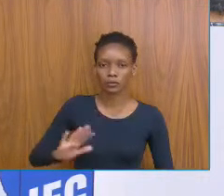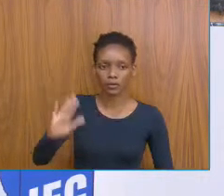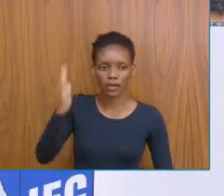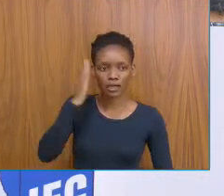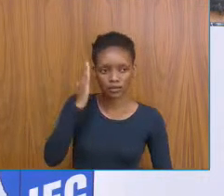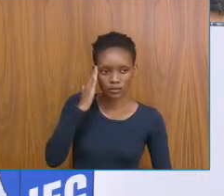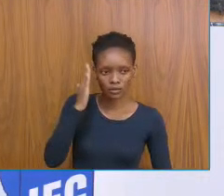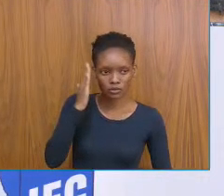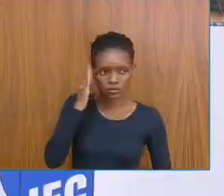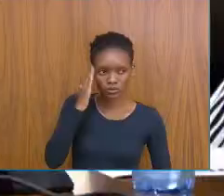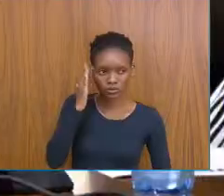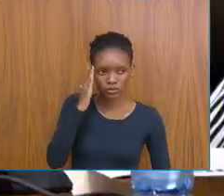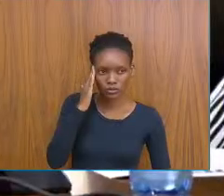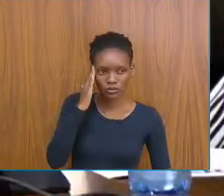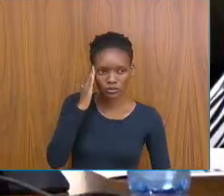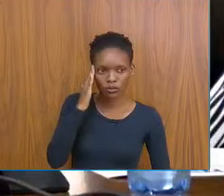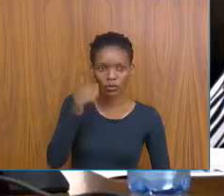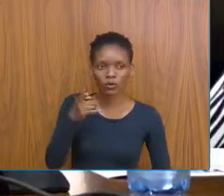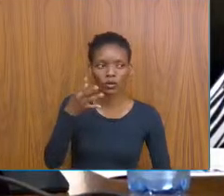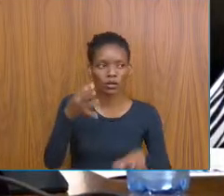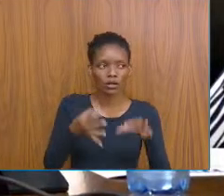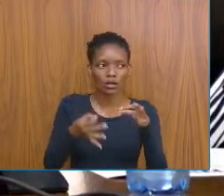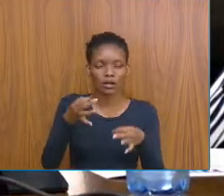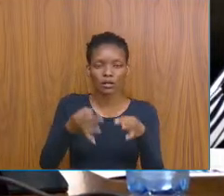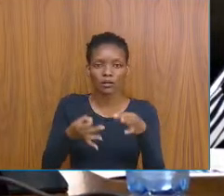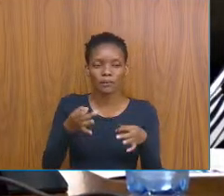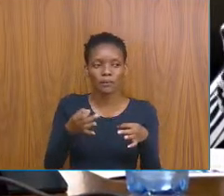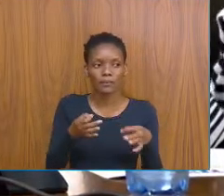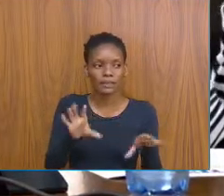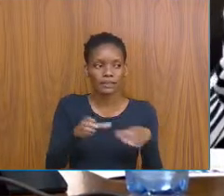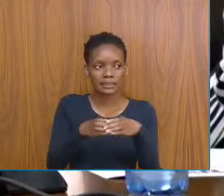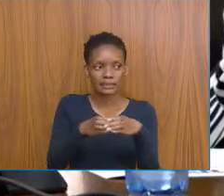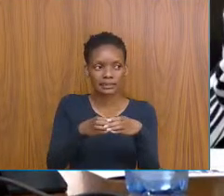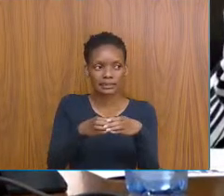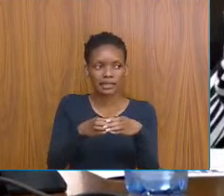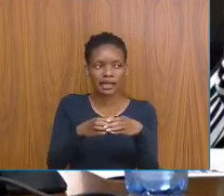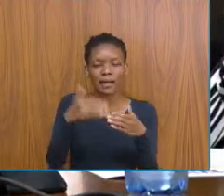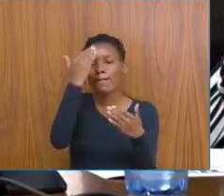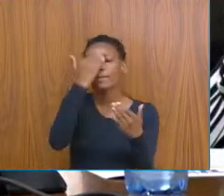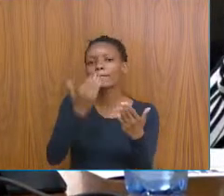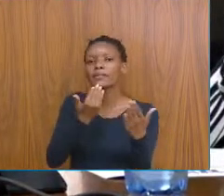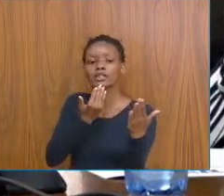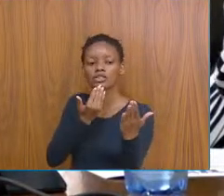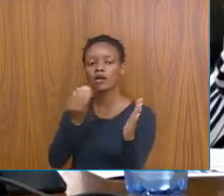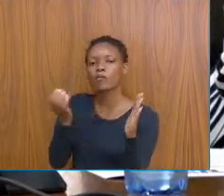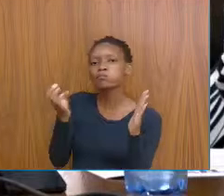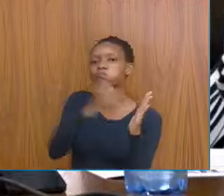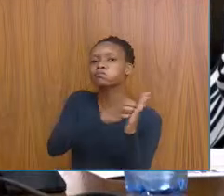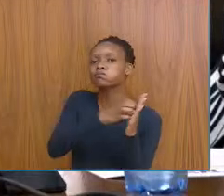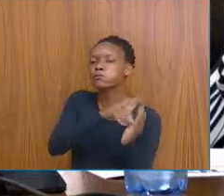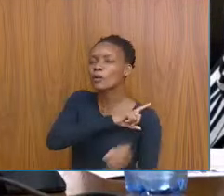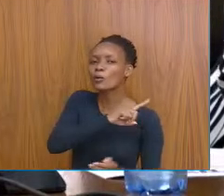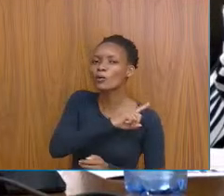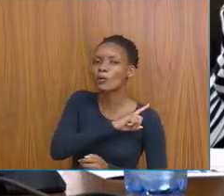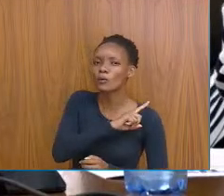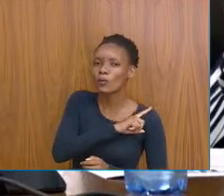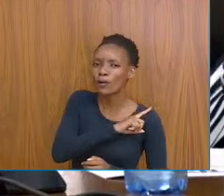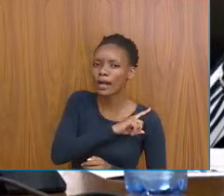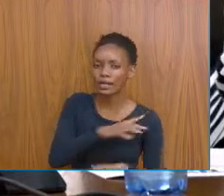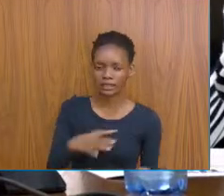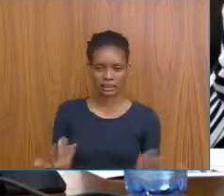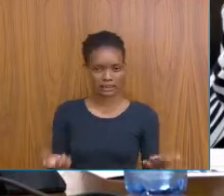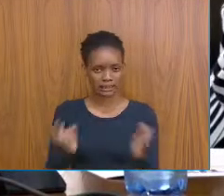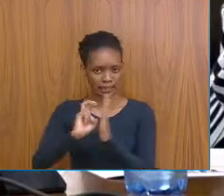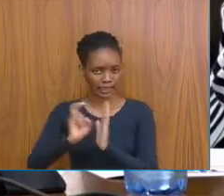decision that it will only be the party leaders' pictures on the ballot paper. On what basis was it taken? Is it a regulation